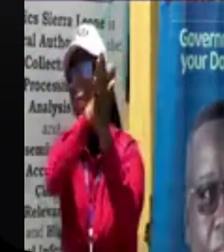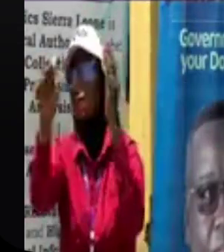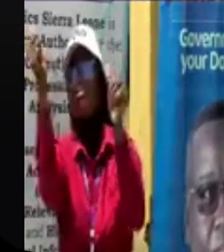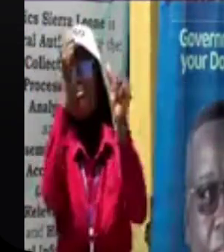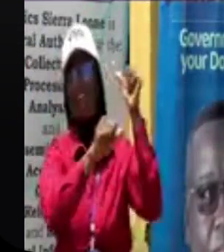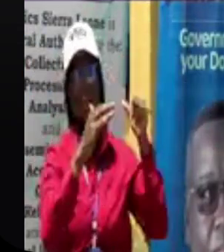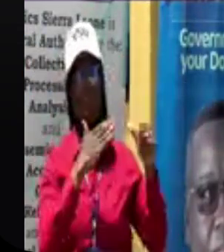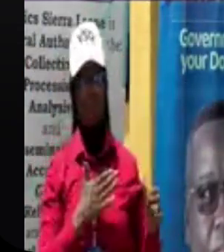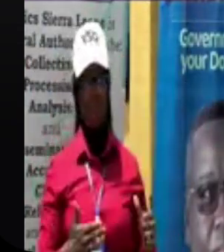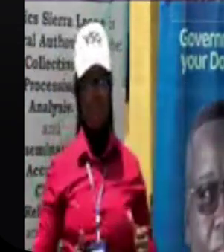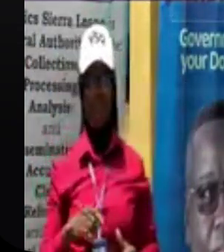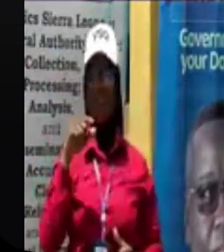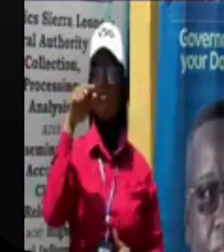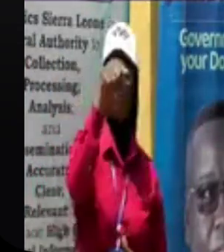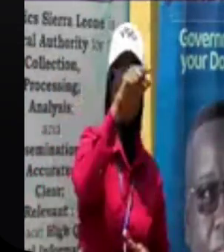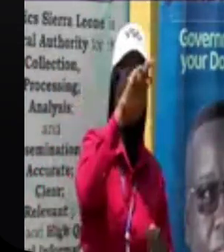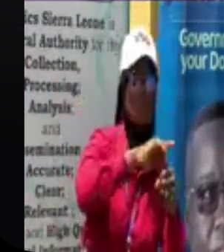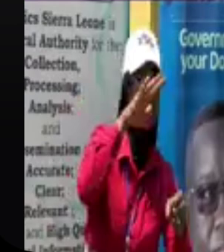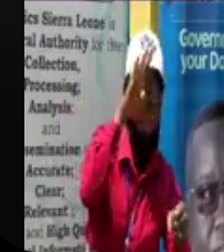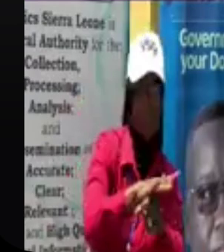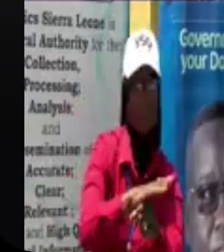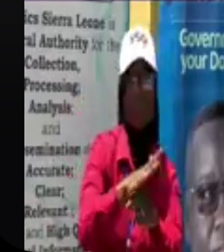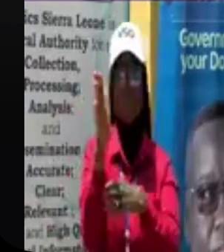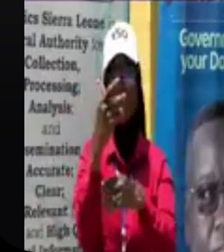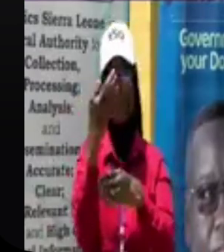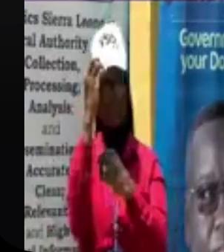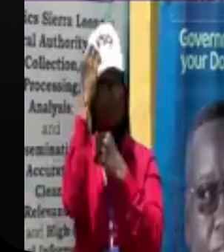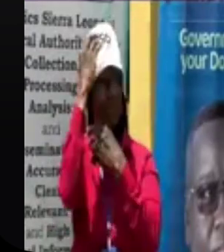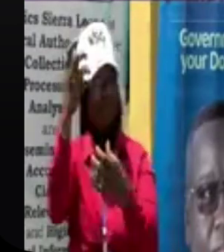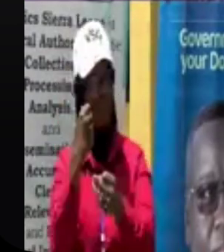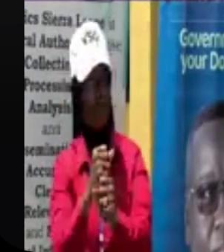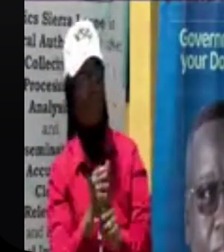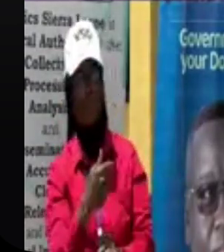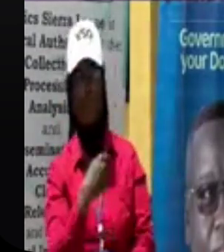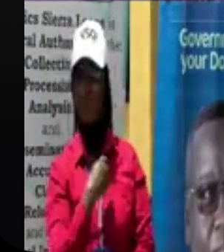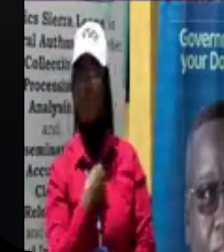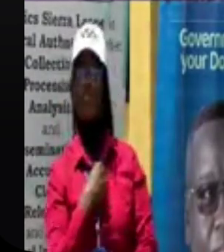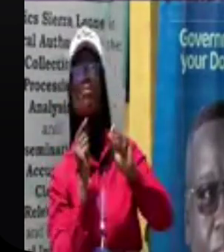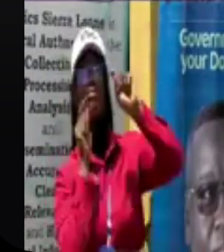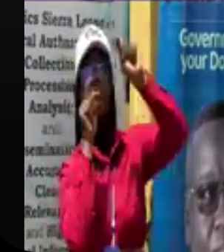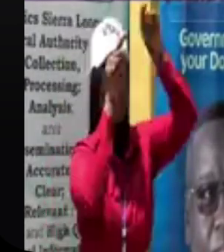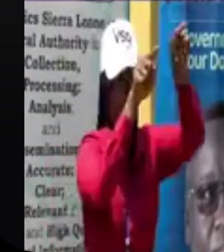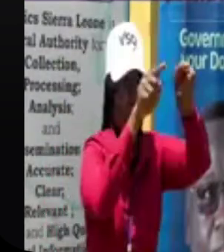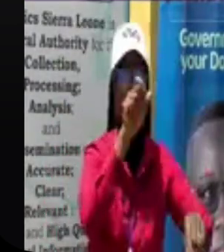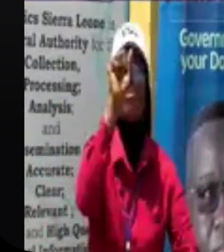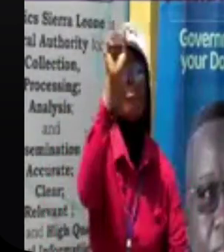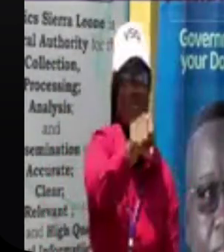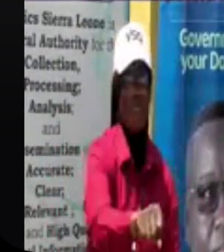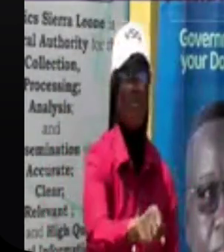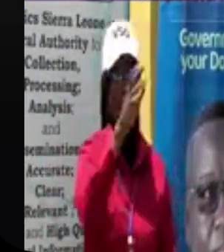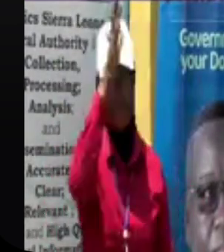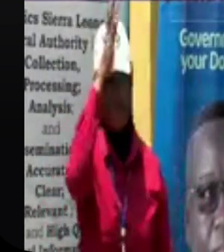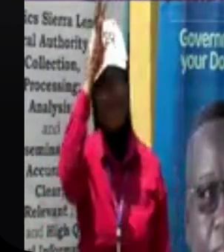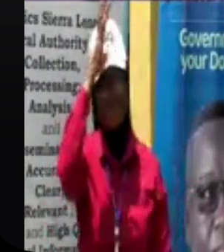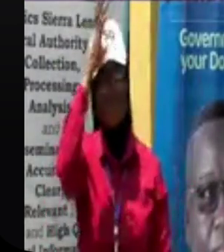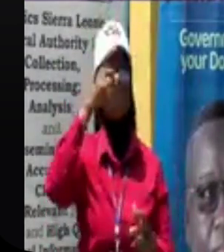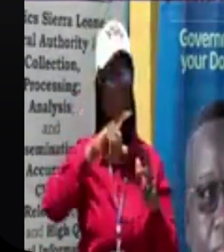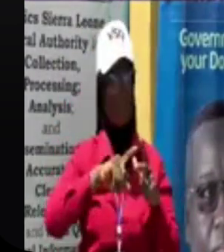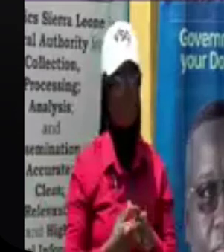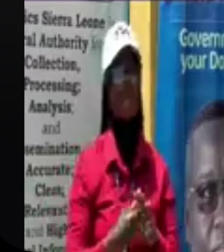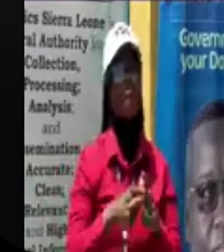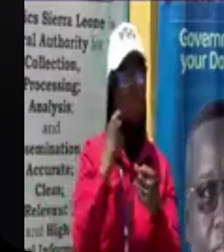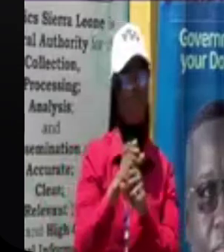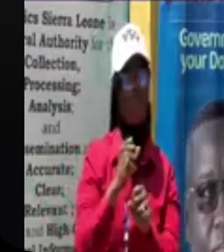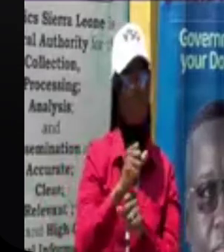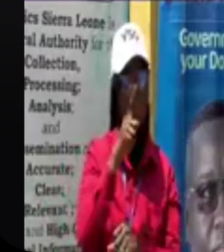everybody. And that promise way Minister of Information don't make. Mr. Say I go convey to the past say yes. We get for begin make that